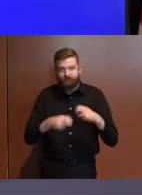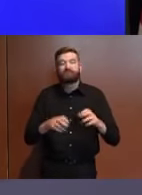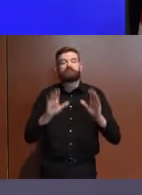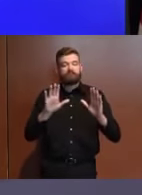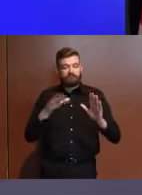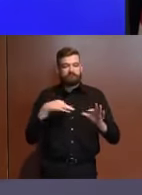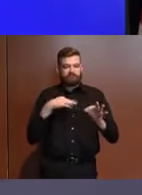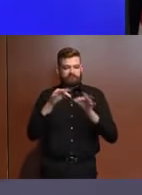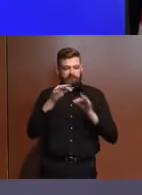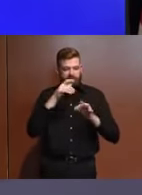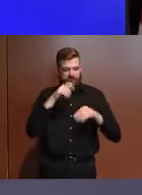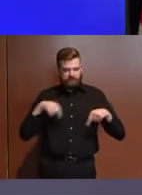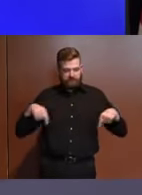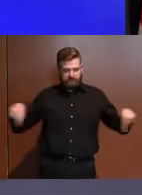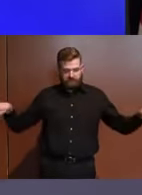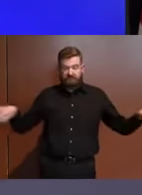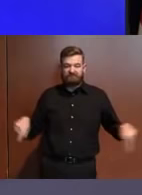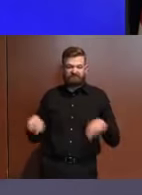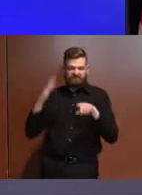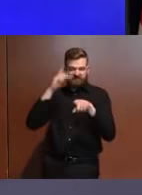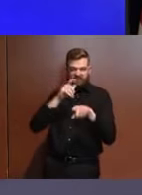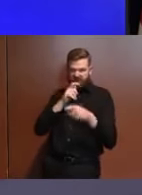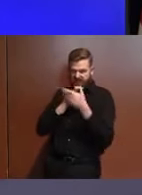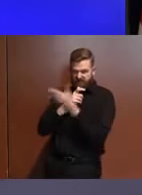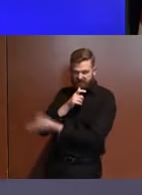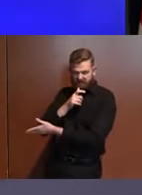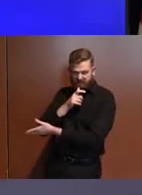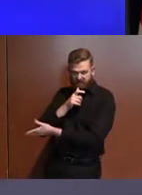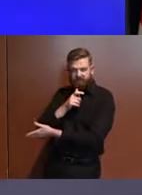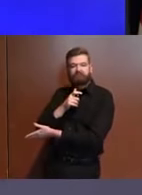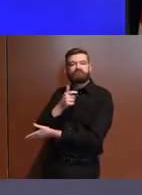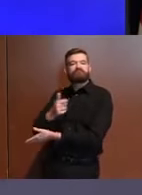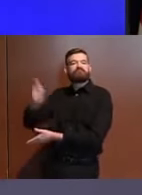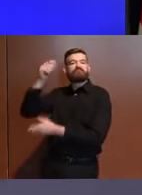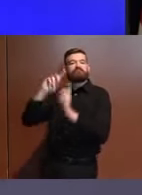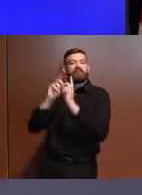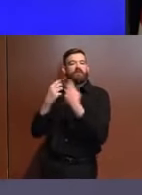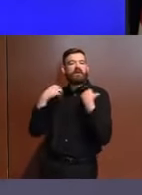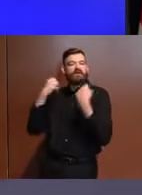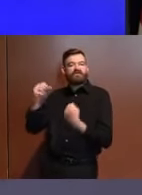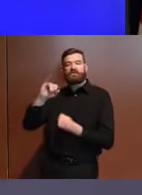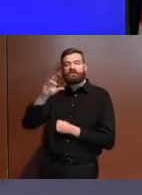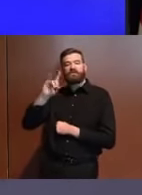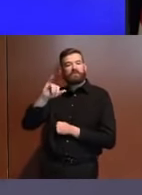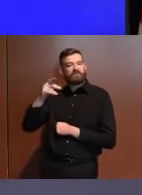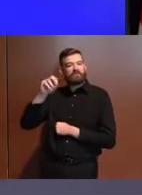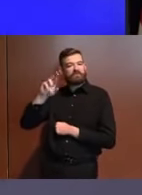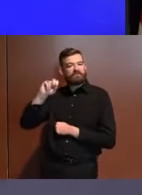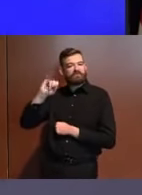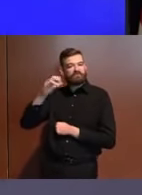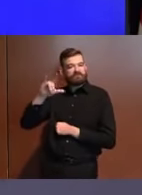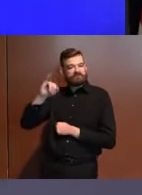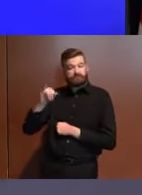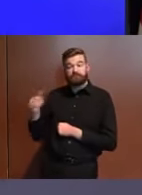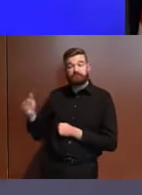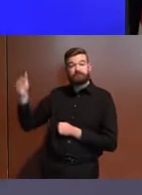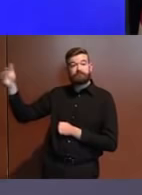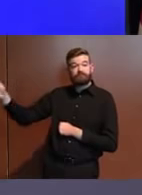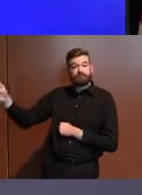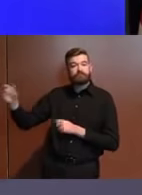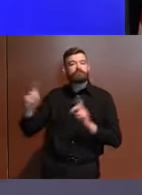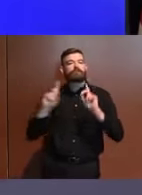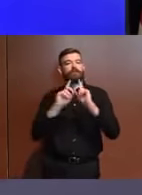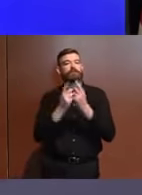who needs no introduction, the Commissioner of Health, Judy Persichelli. To her right, Department of Health Communicable